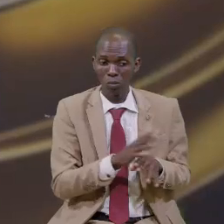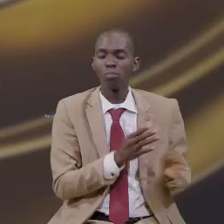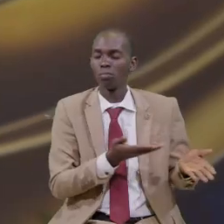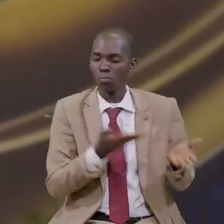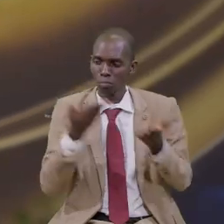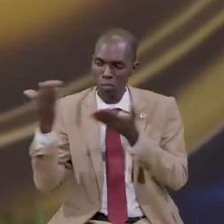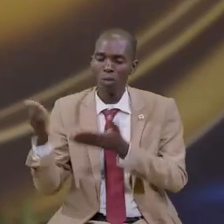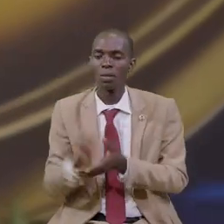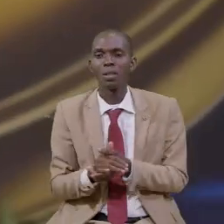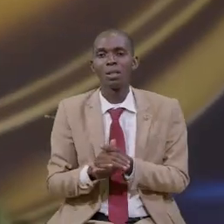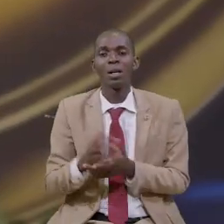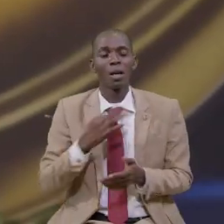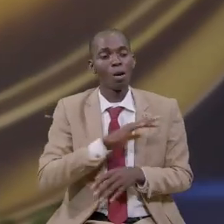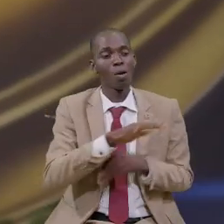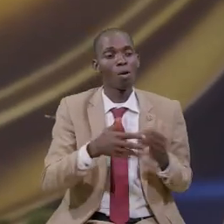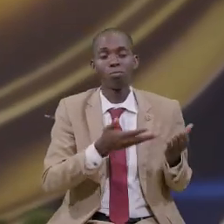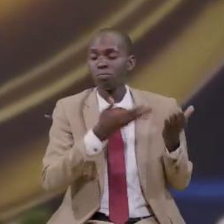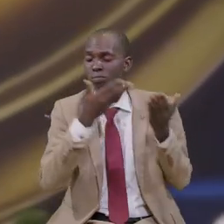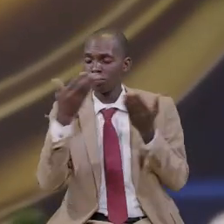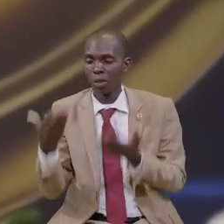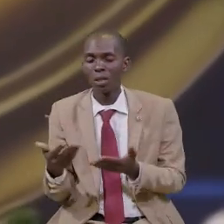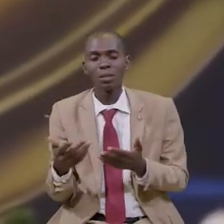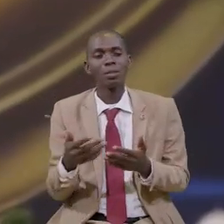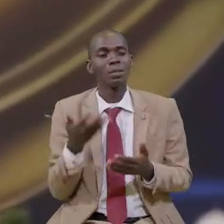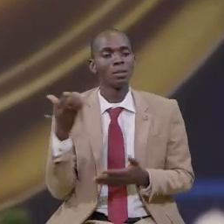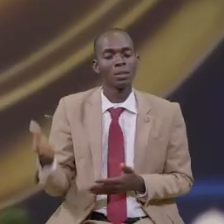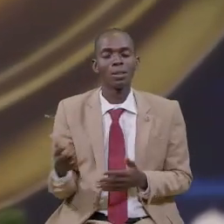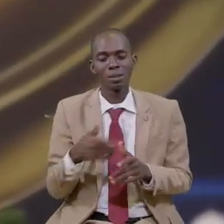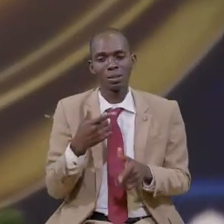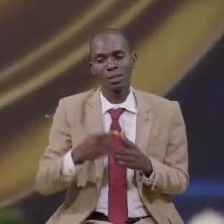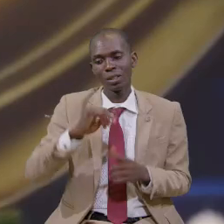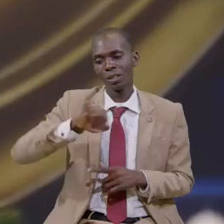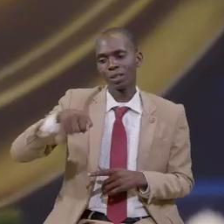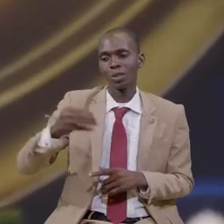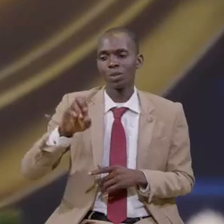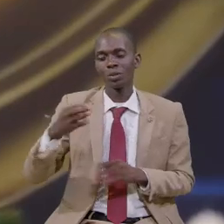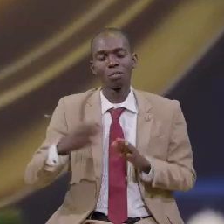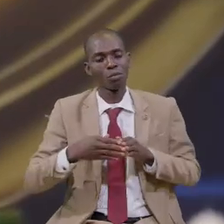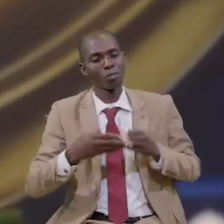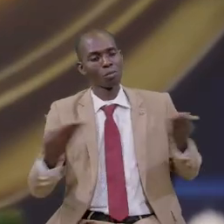I am your brother Joseph.